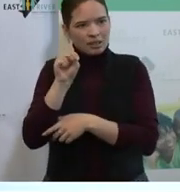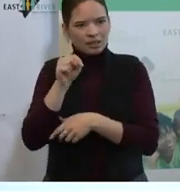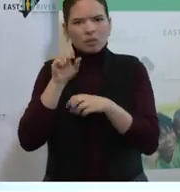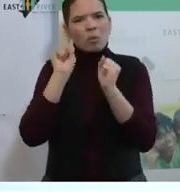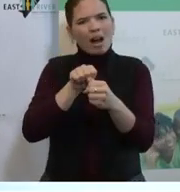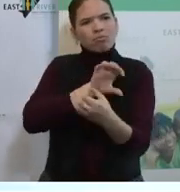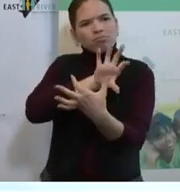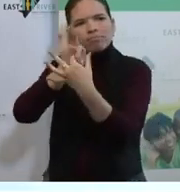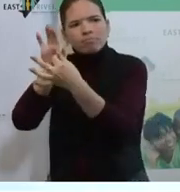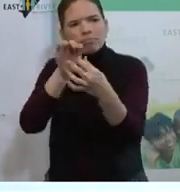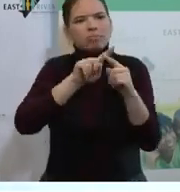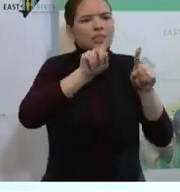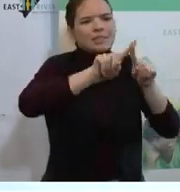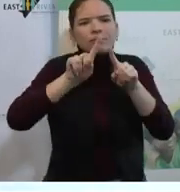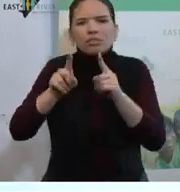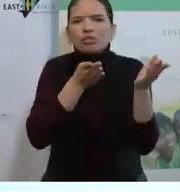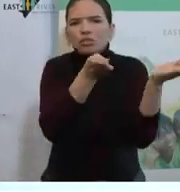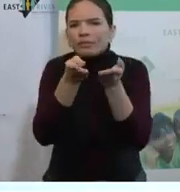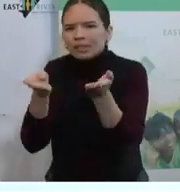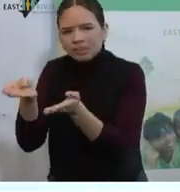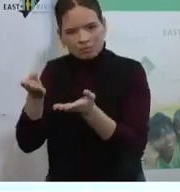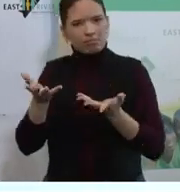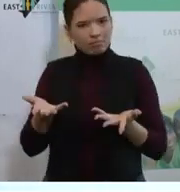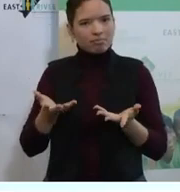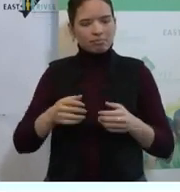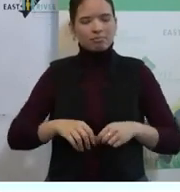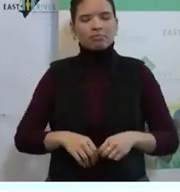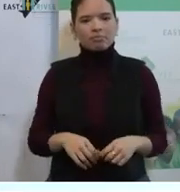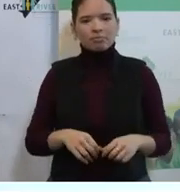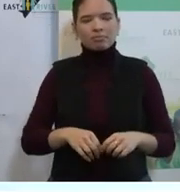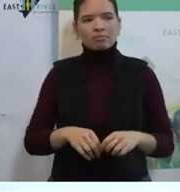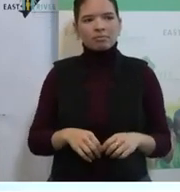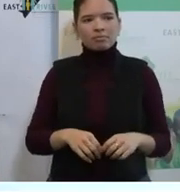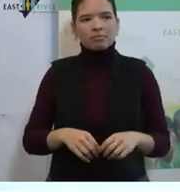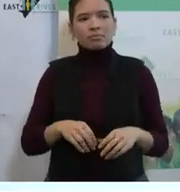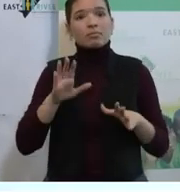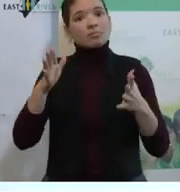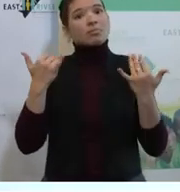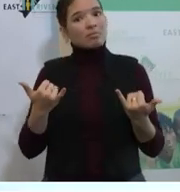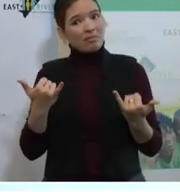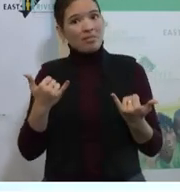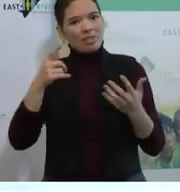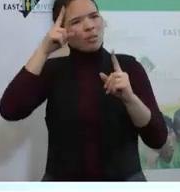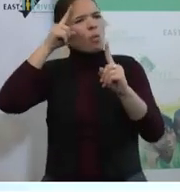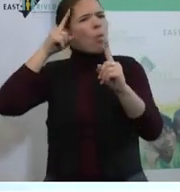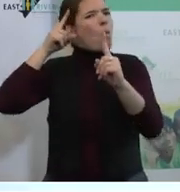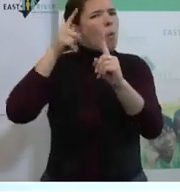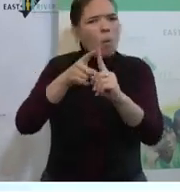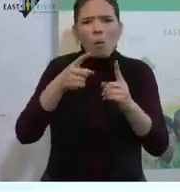has to offer. So we're here to talk about taxes.